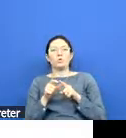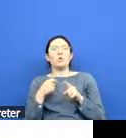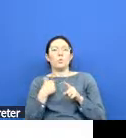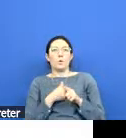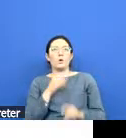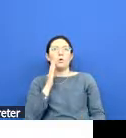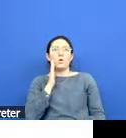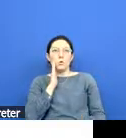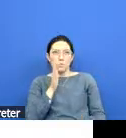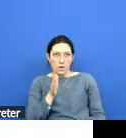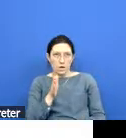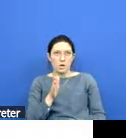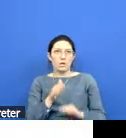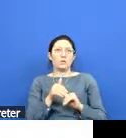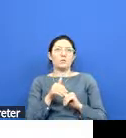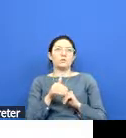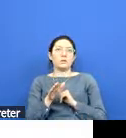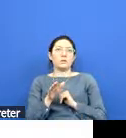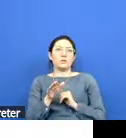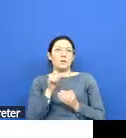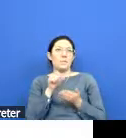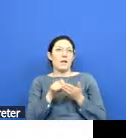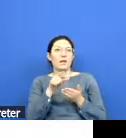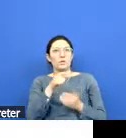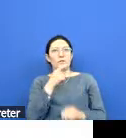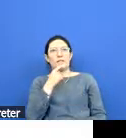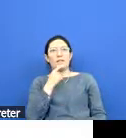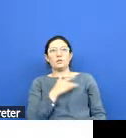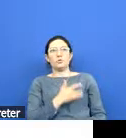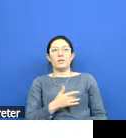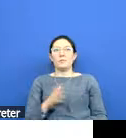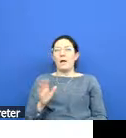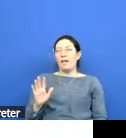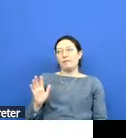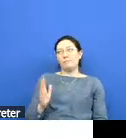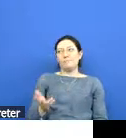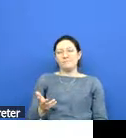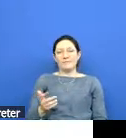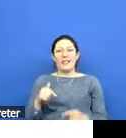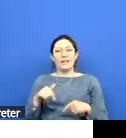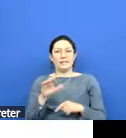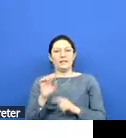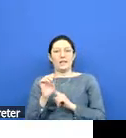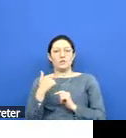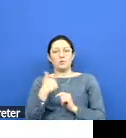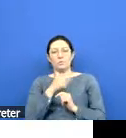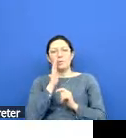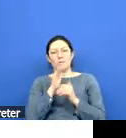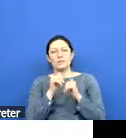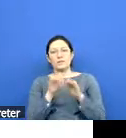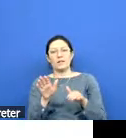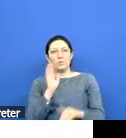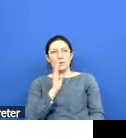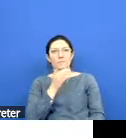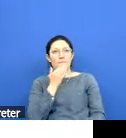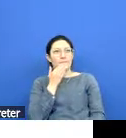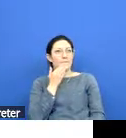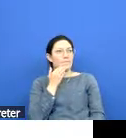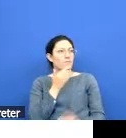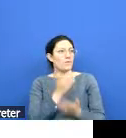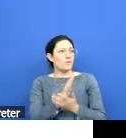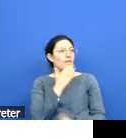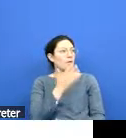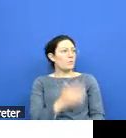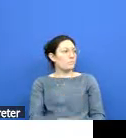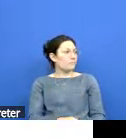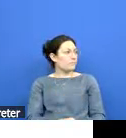out a mailing. We will. You said usually, so in this case, we will. All right. All right, thank you,